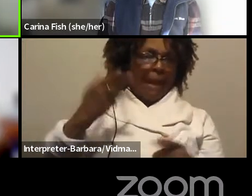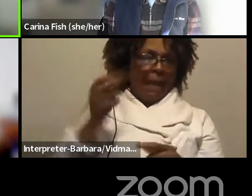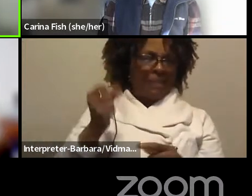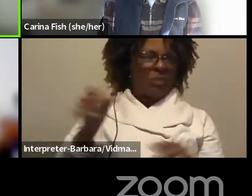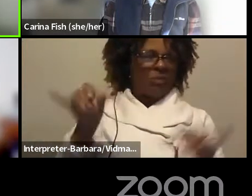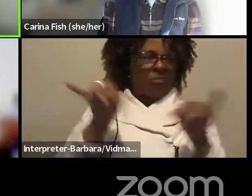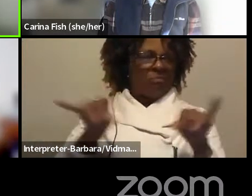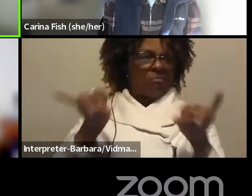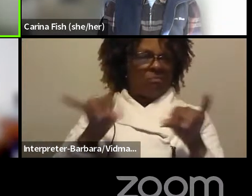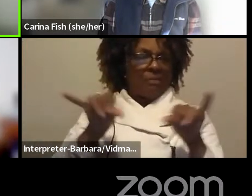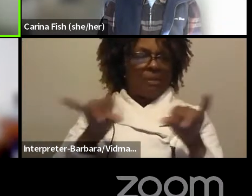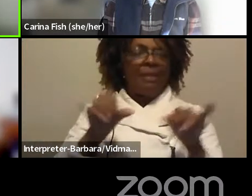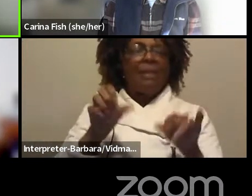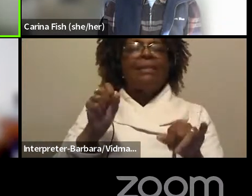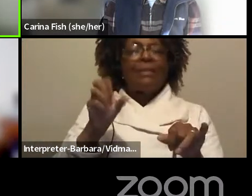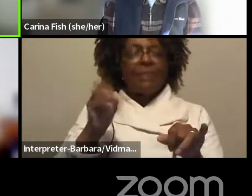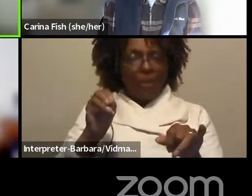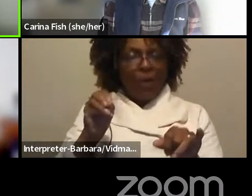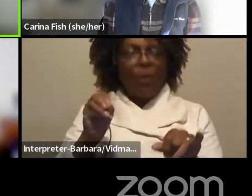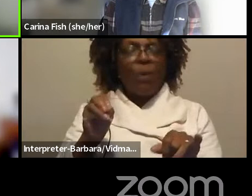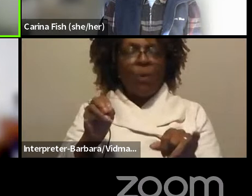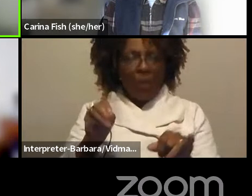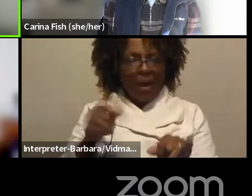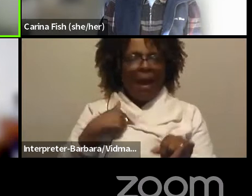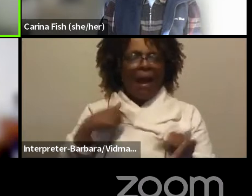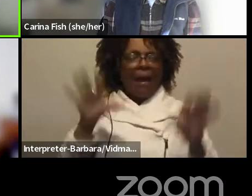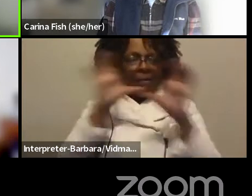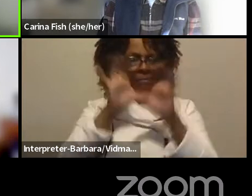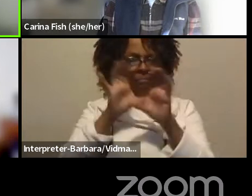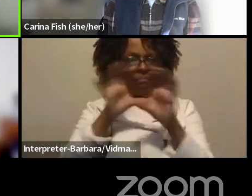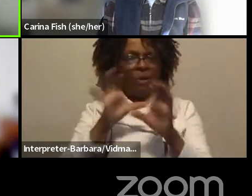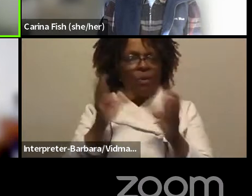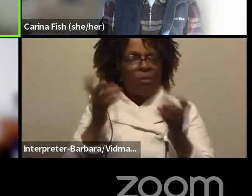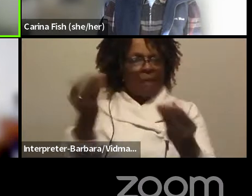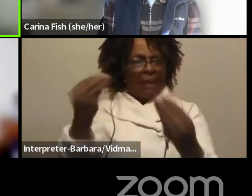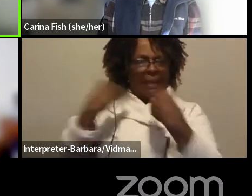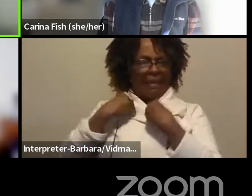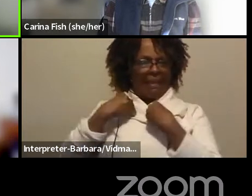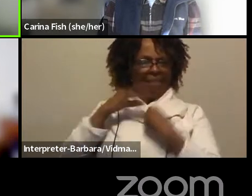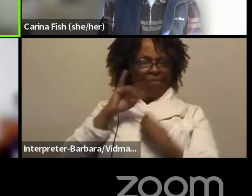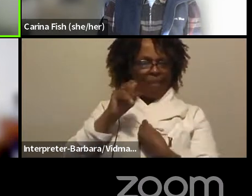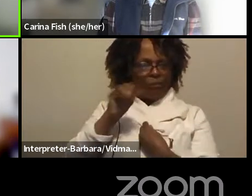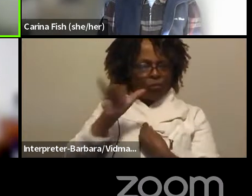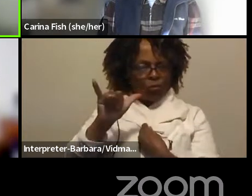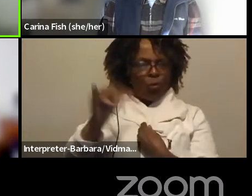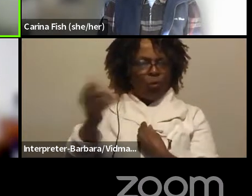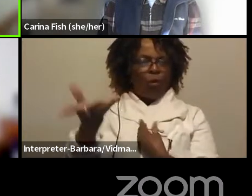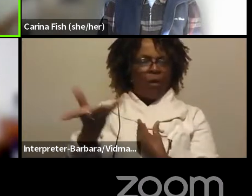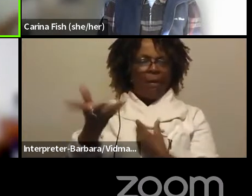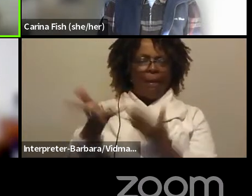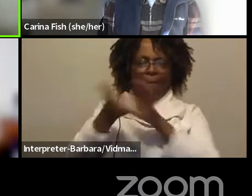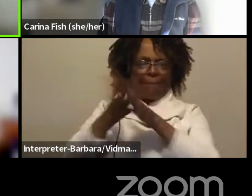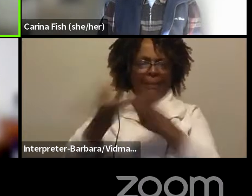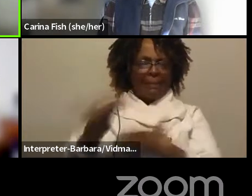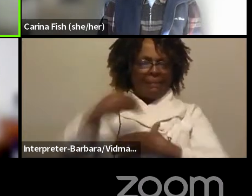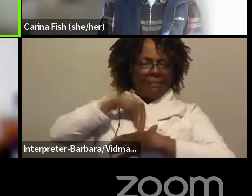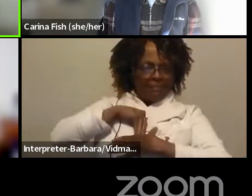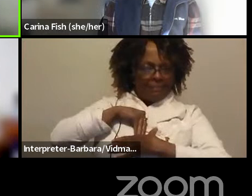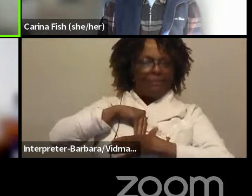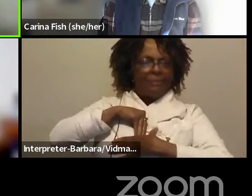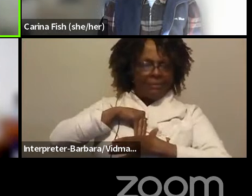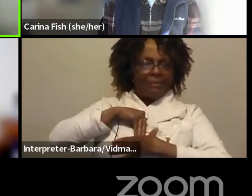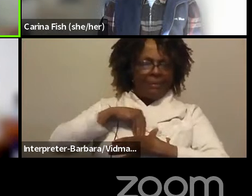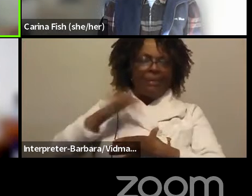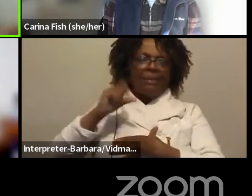painting, that is what brings me joy, that gives me peace. And I make sure also I don't bring work home. Like I do all my